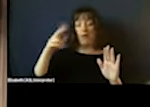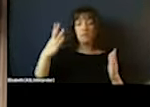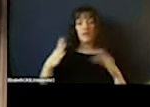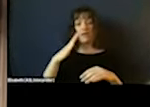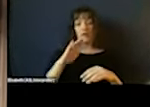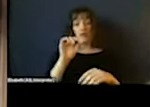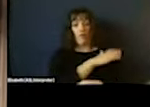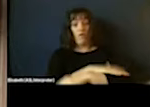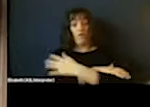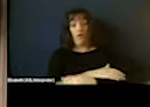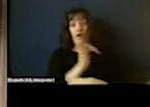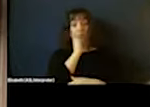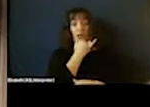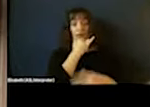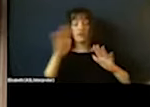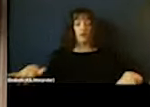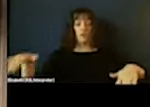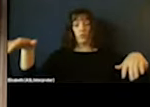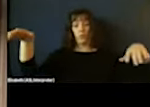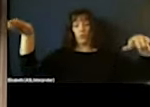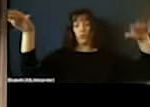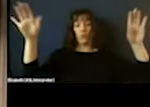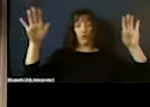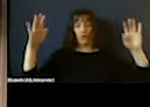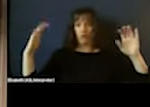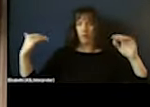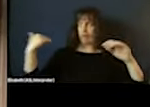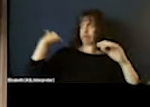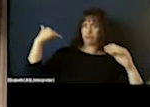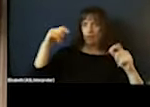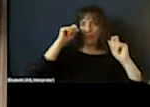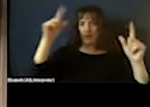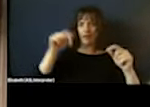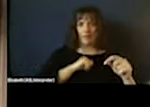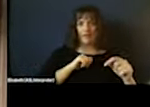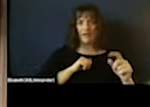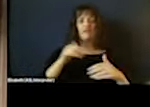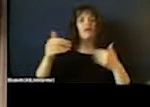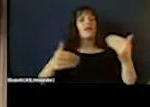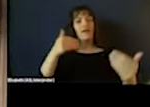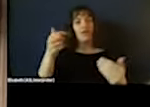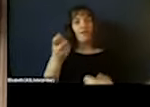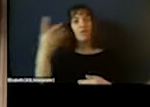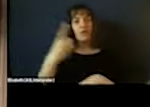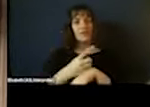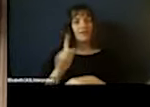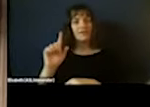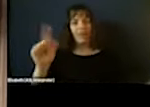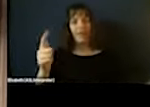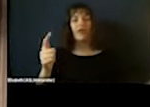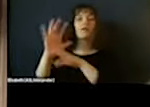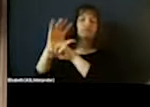your own body movement. But after several days, you adapt with this environment, so you can sleep well inside of